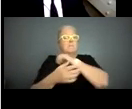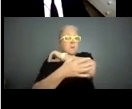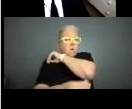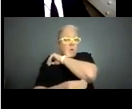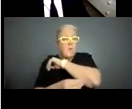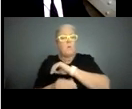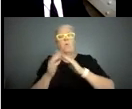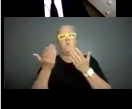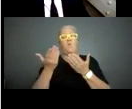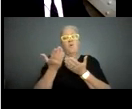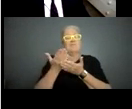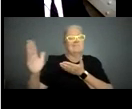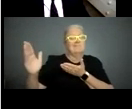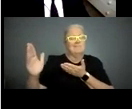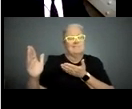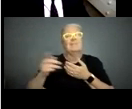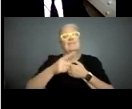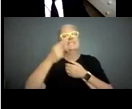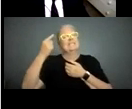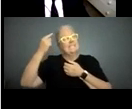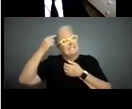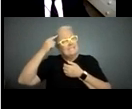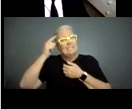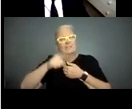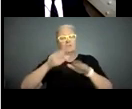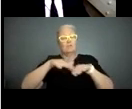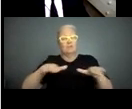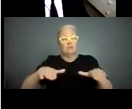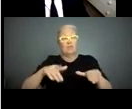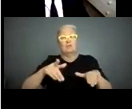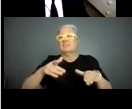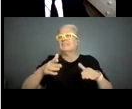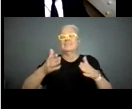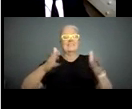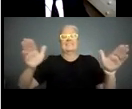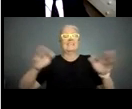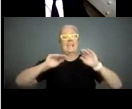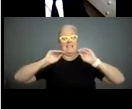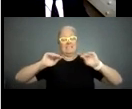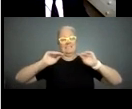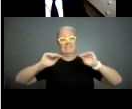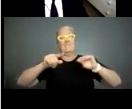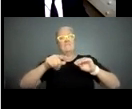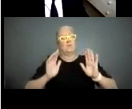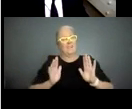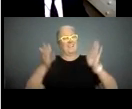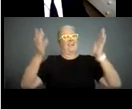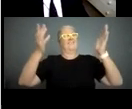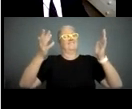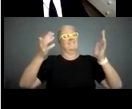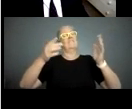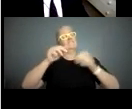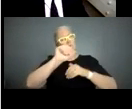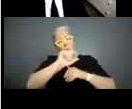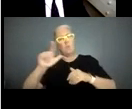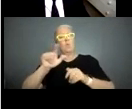squeezing the most able children out of the population. Education is for life and education is for everyone. And